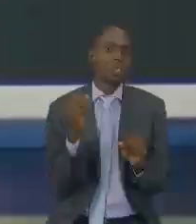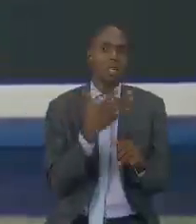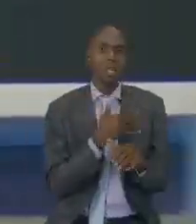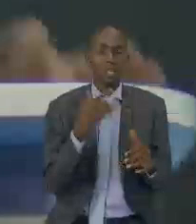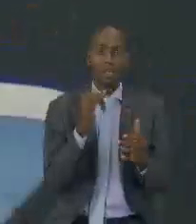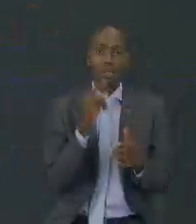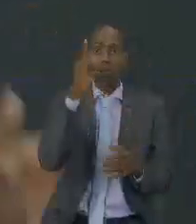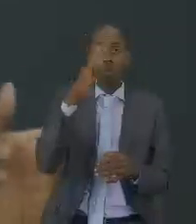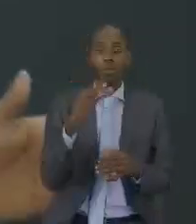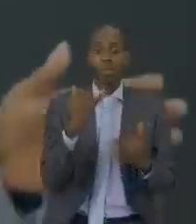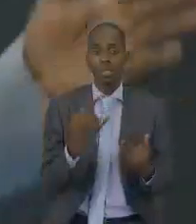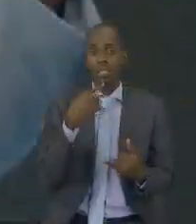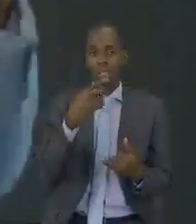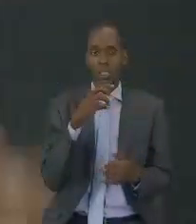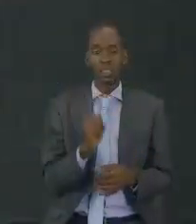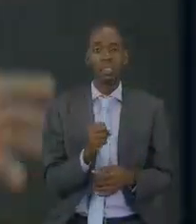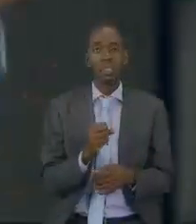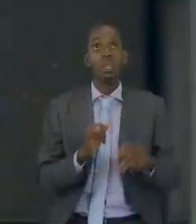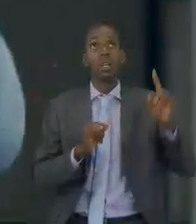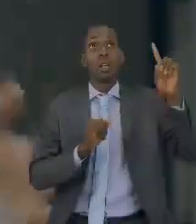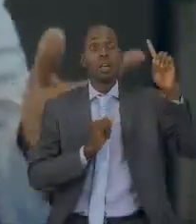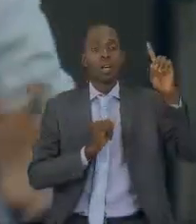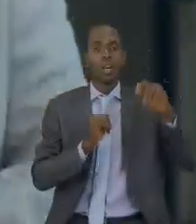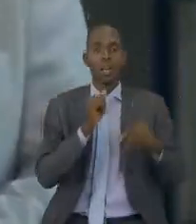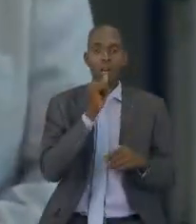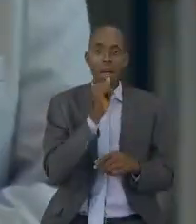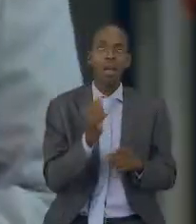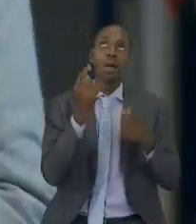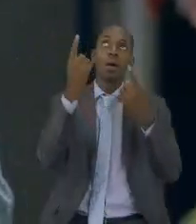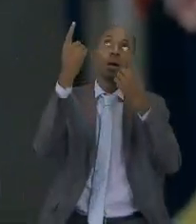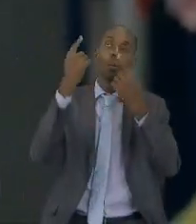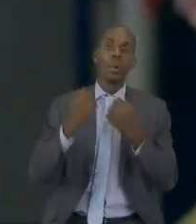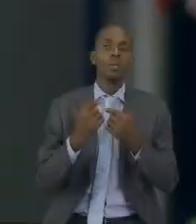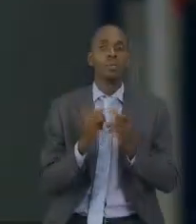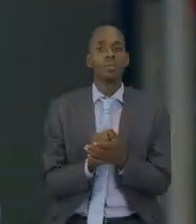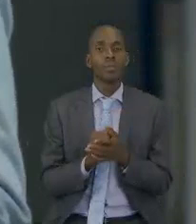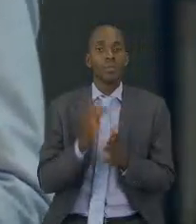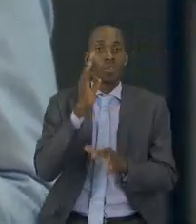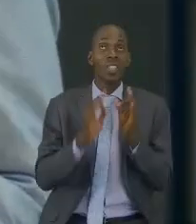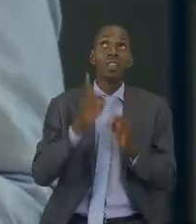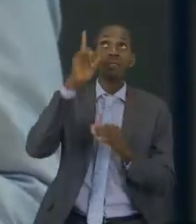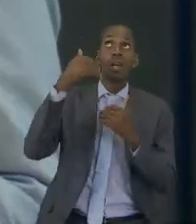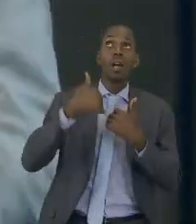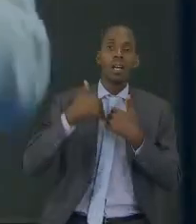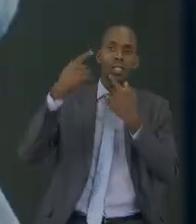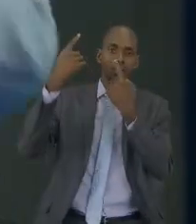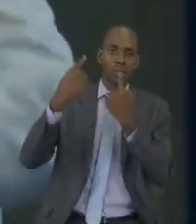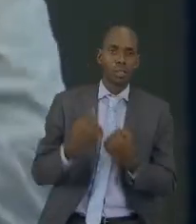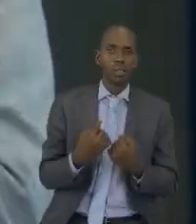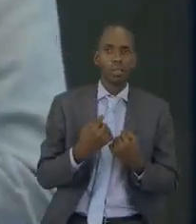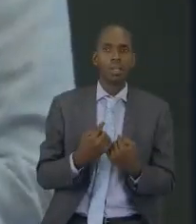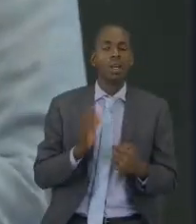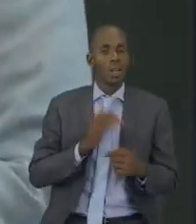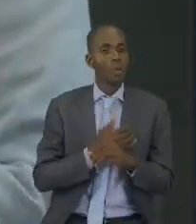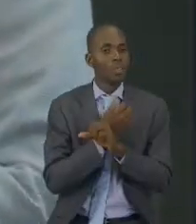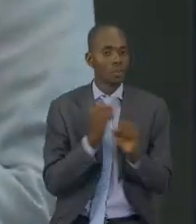says now, I am come. If he has come, our salvation